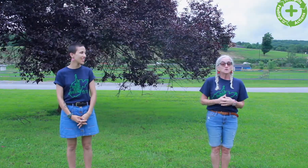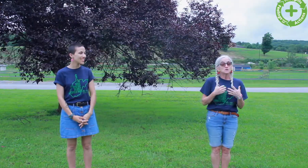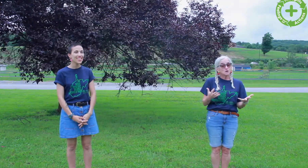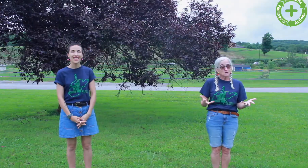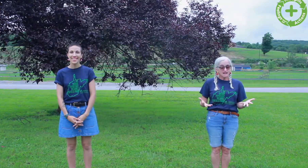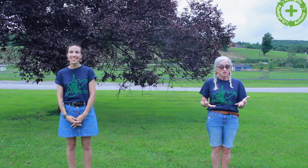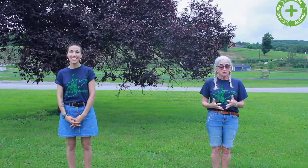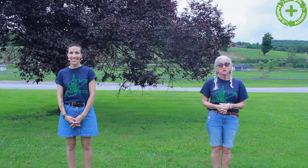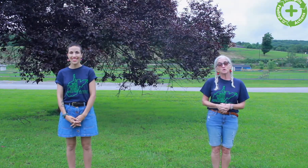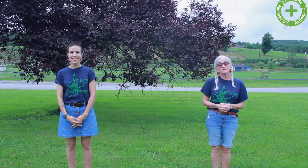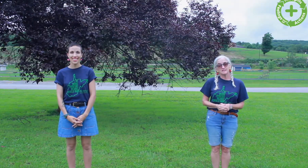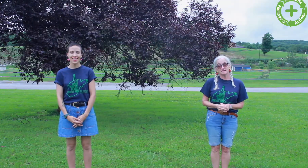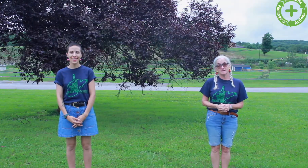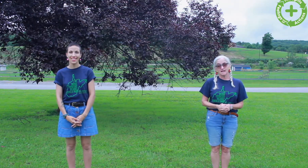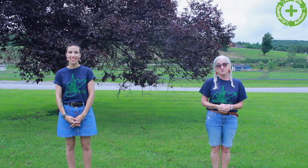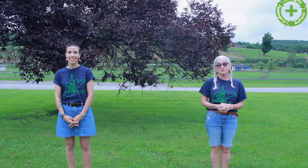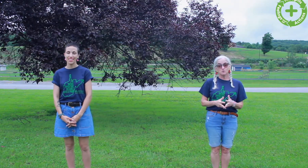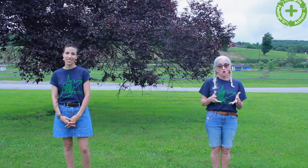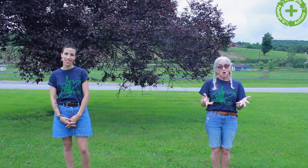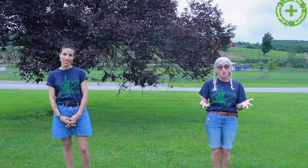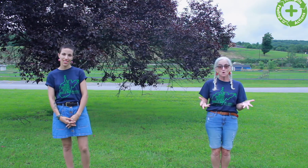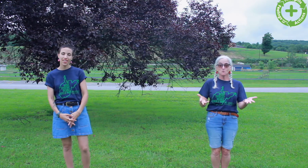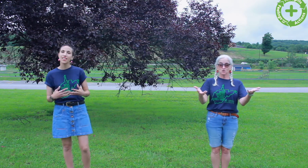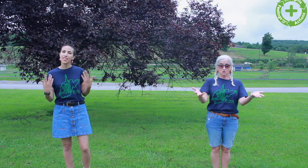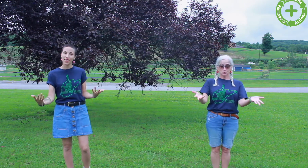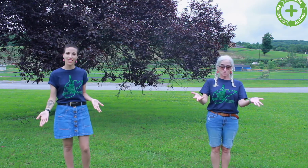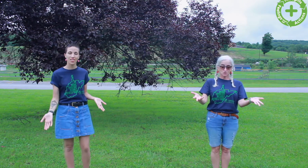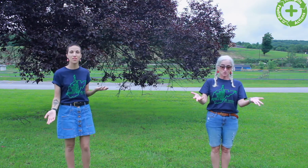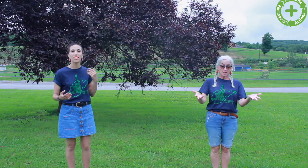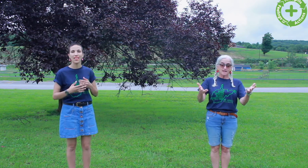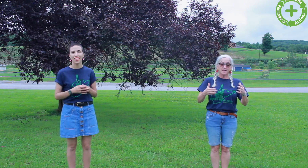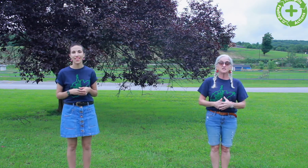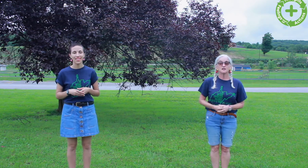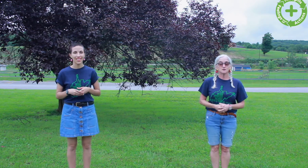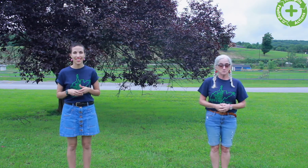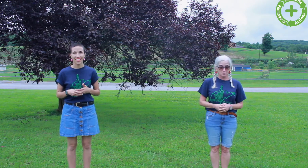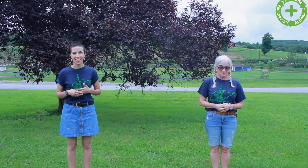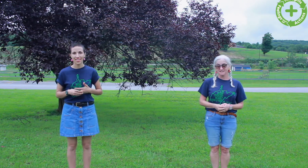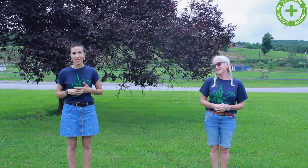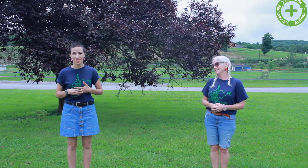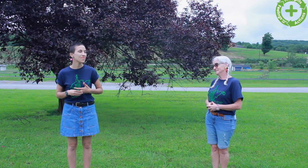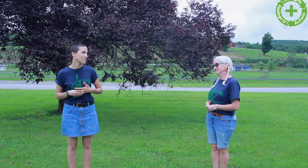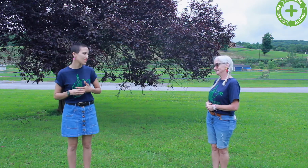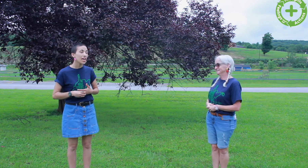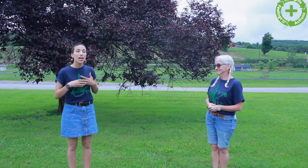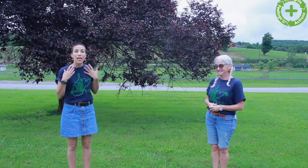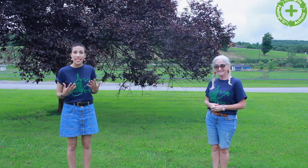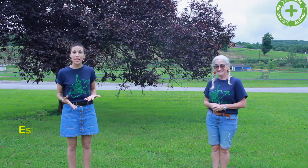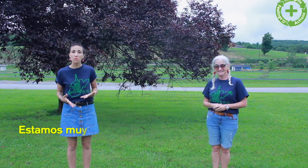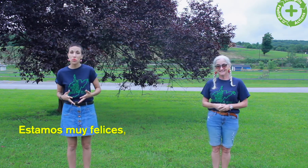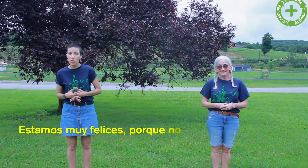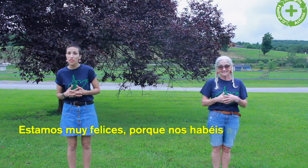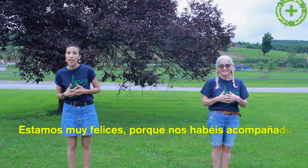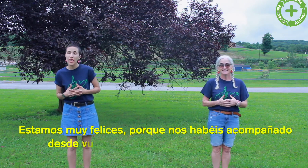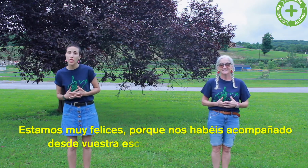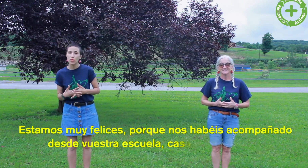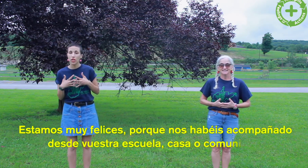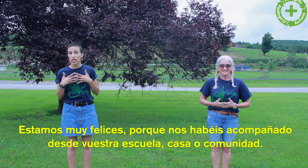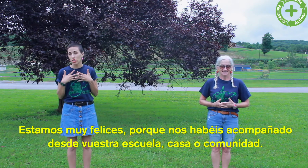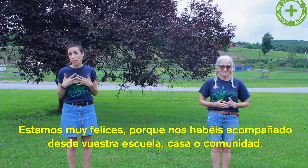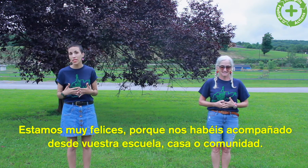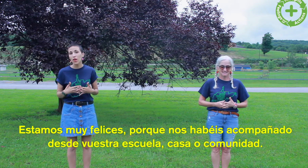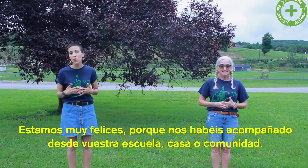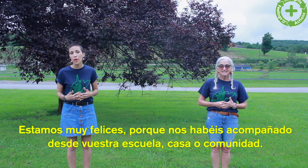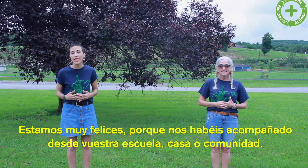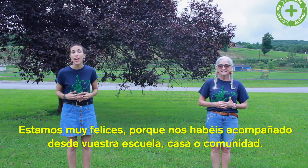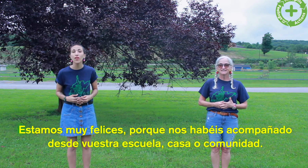We are so glad you joined us today from your home, your school, and our community. Estamos muy felices porque